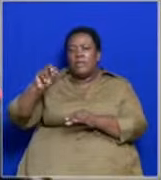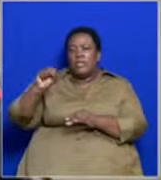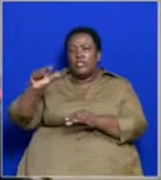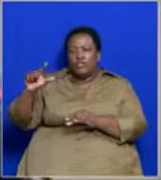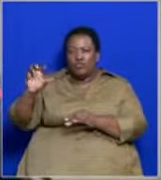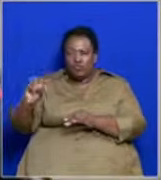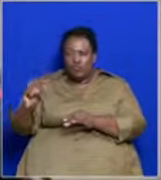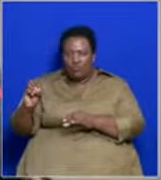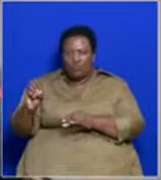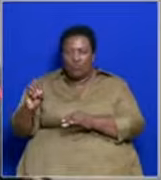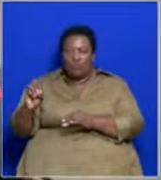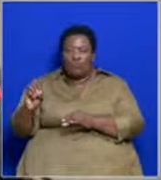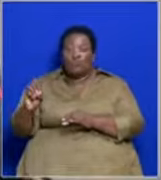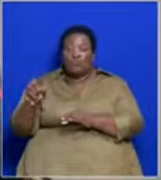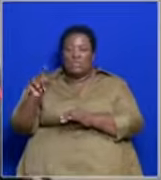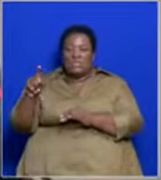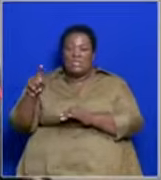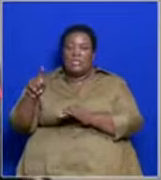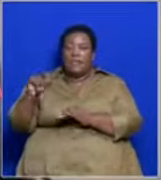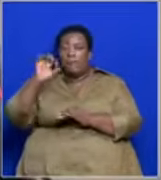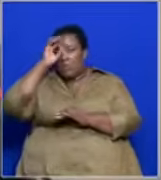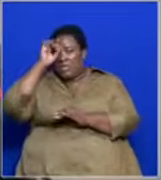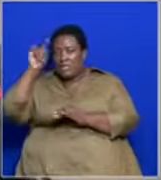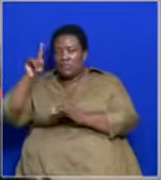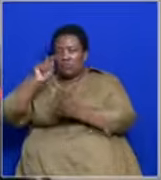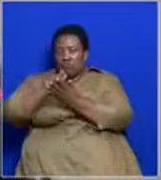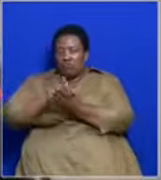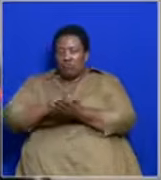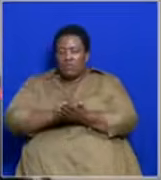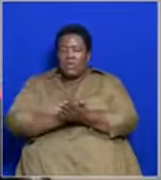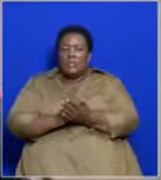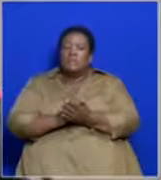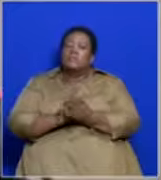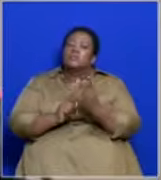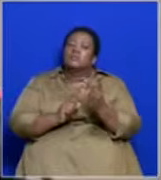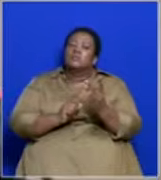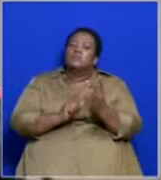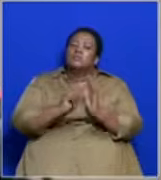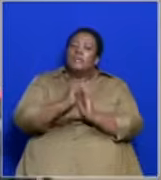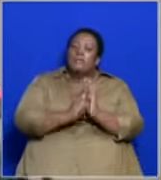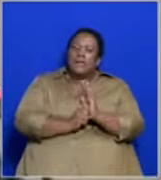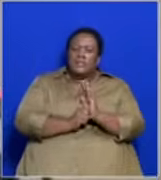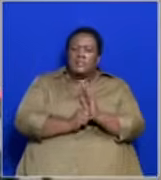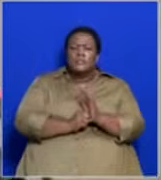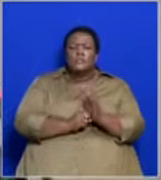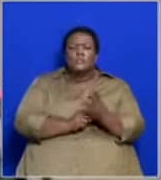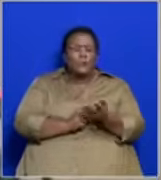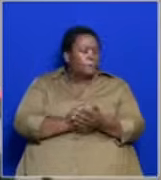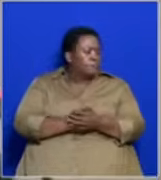that is the end of that document. I see this